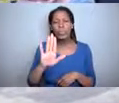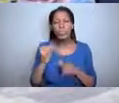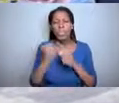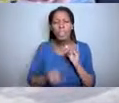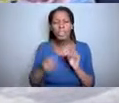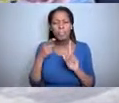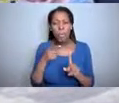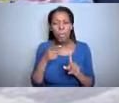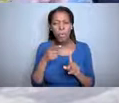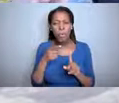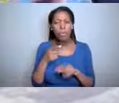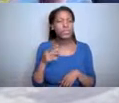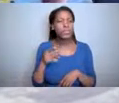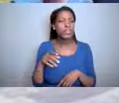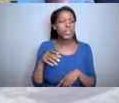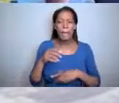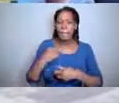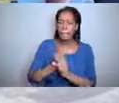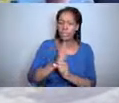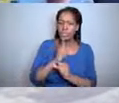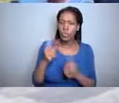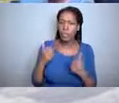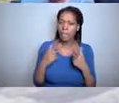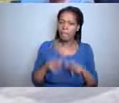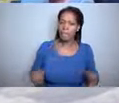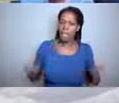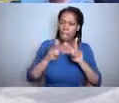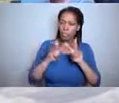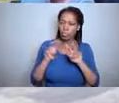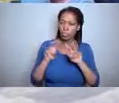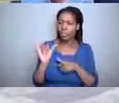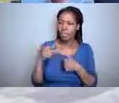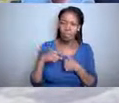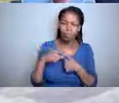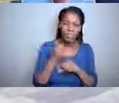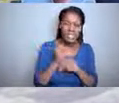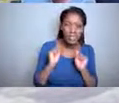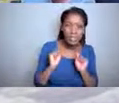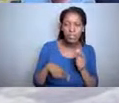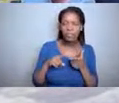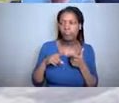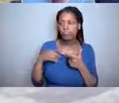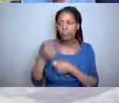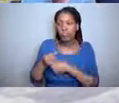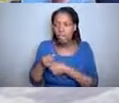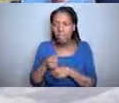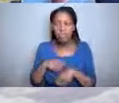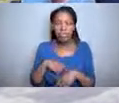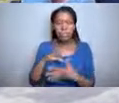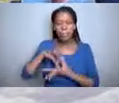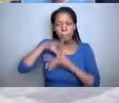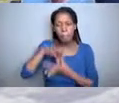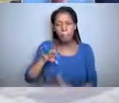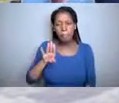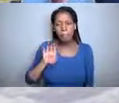upholding values like safety trust and belonging and then creating that space um for folks to catch